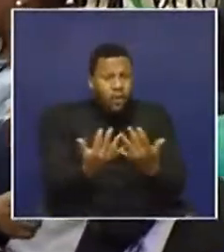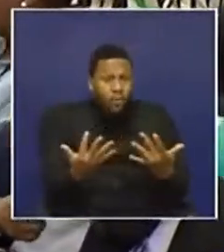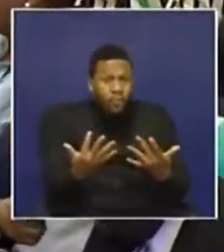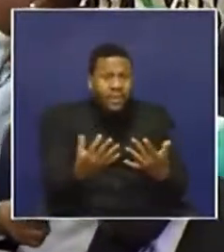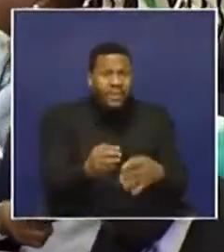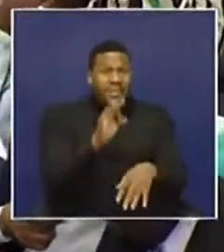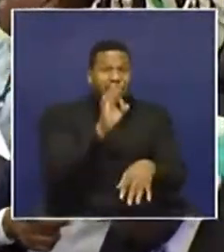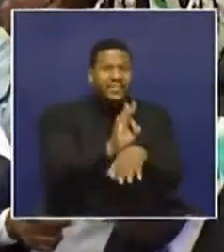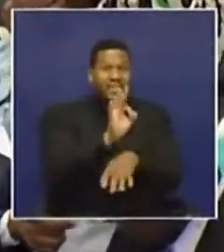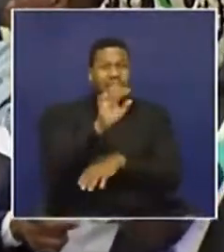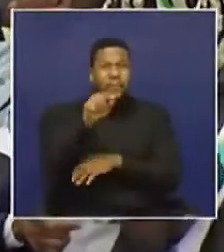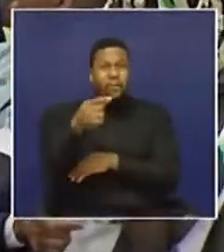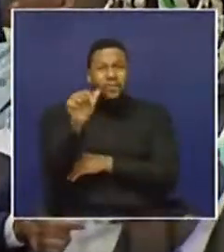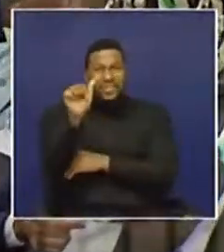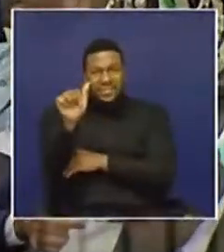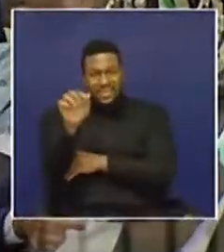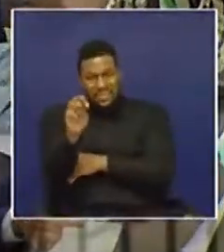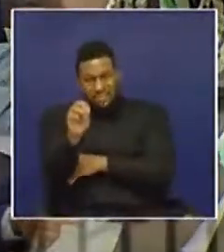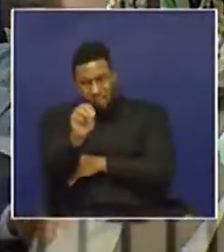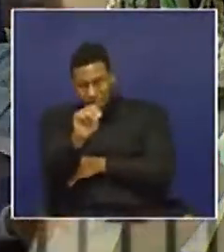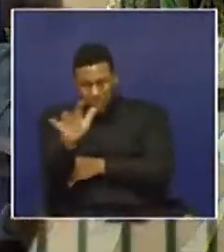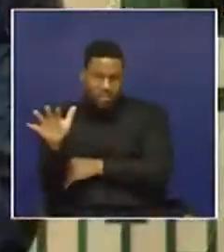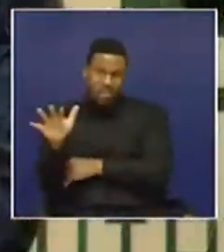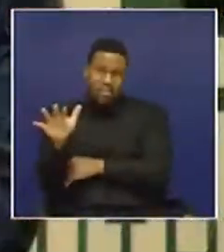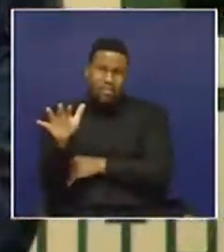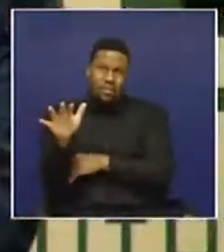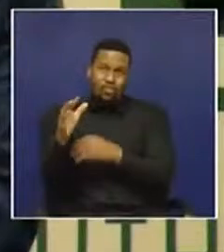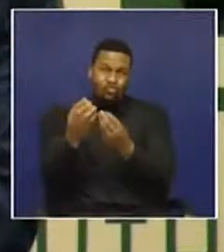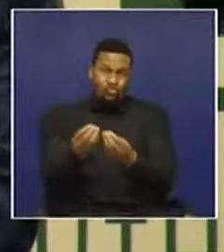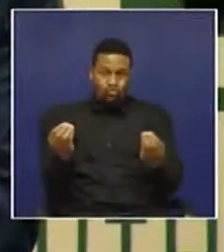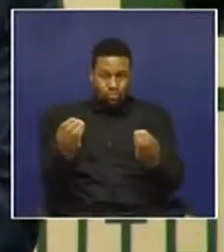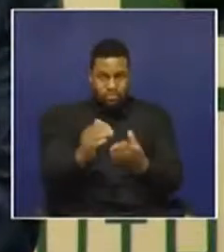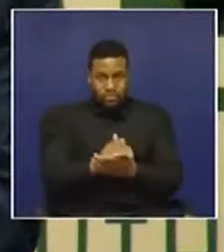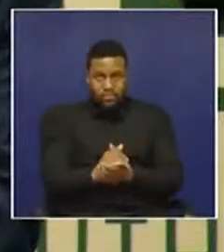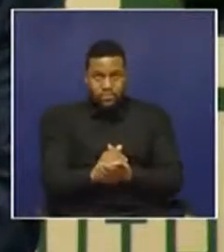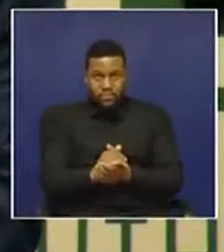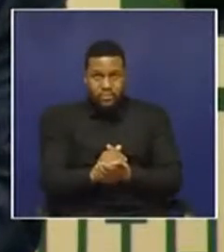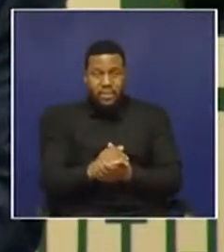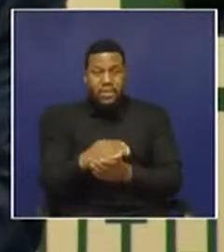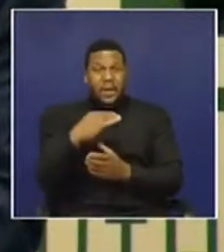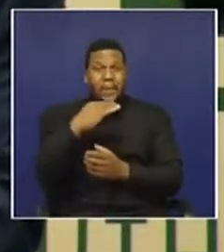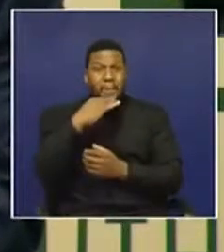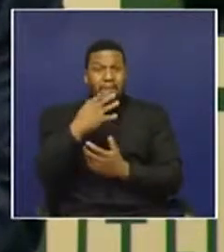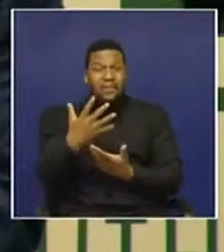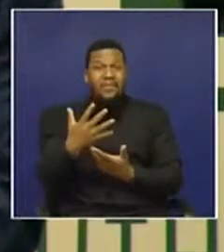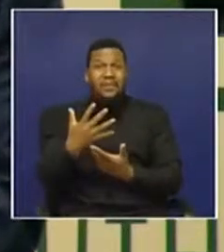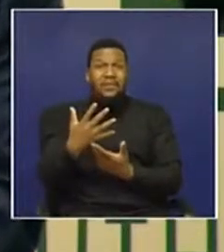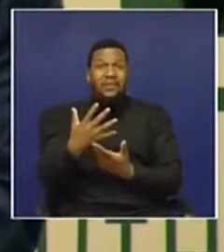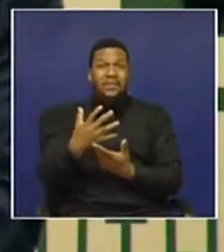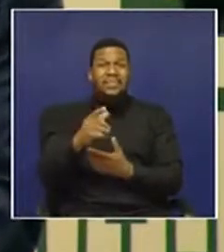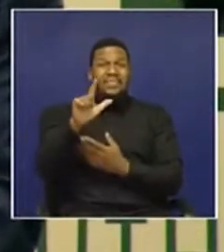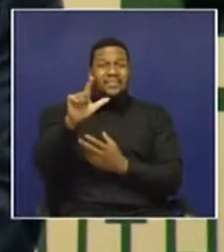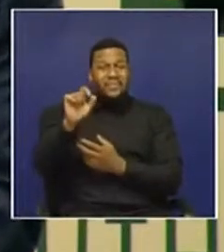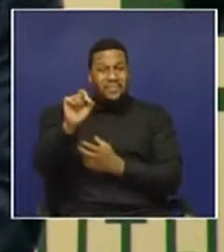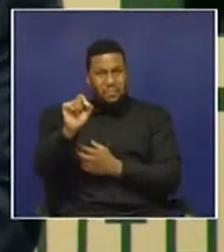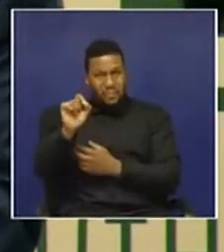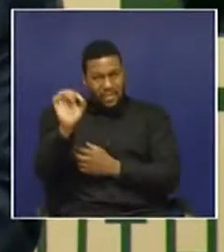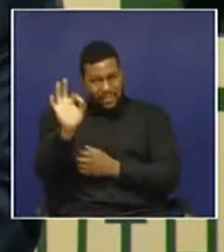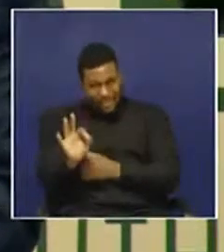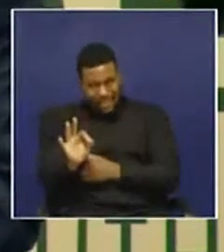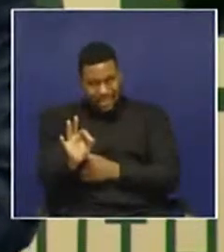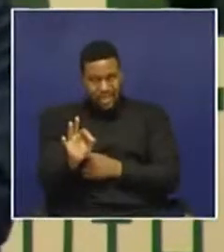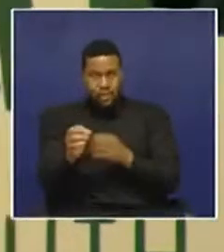children, healthcare service to 84% of the population, social grants to 26.5